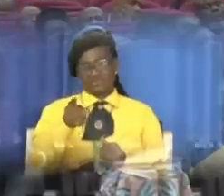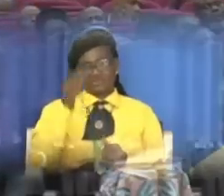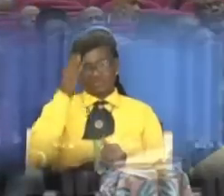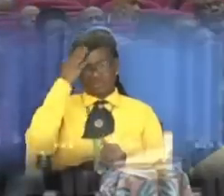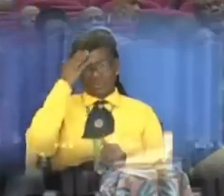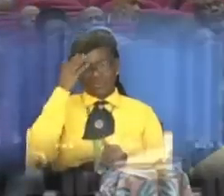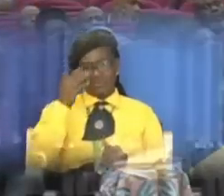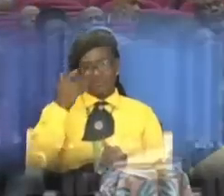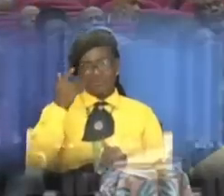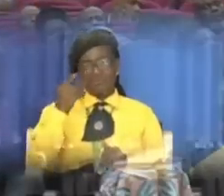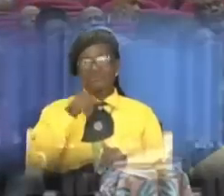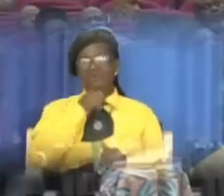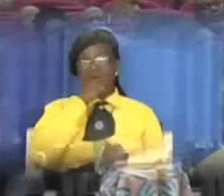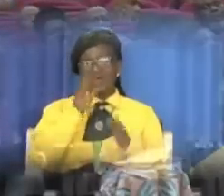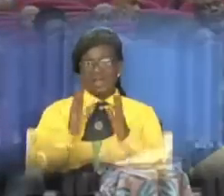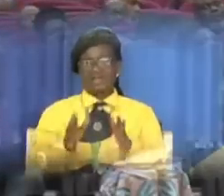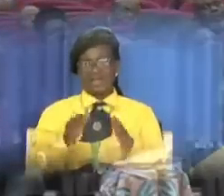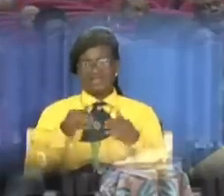the elders have a proverb.